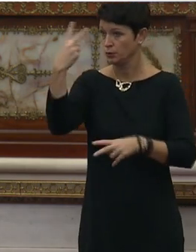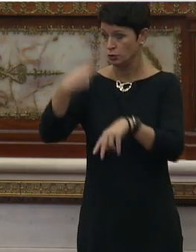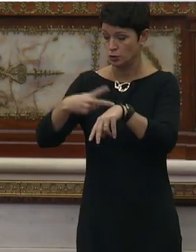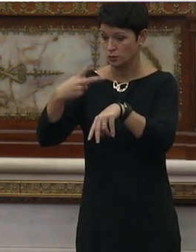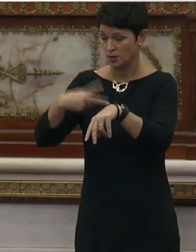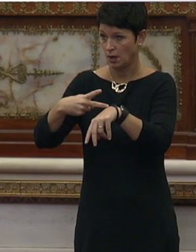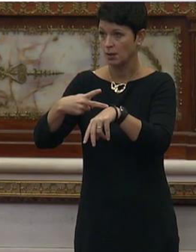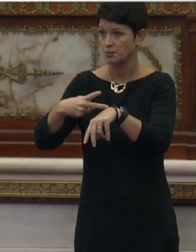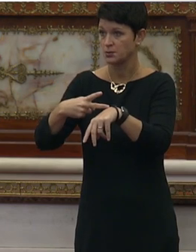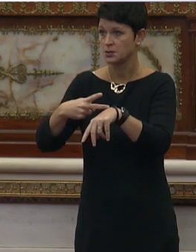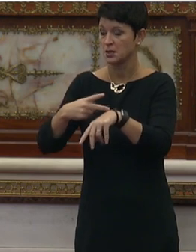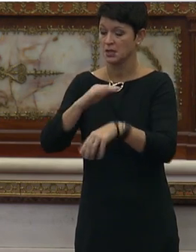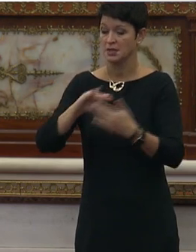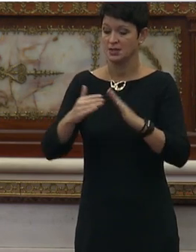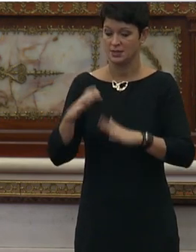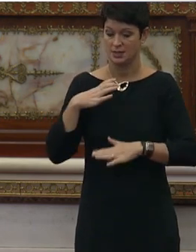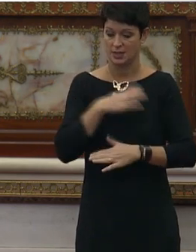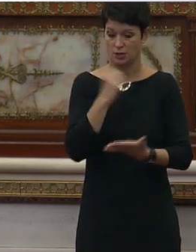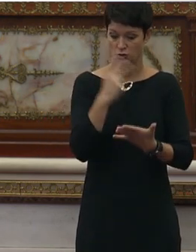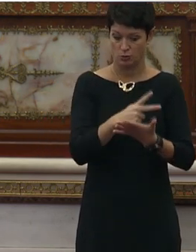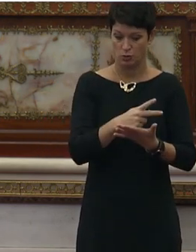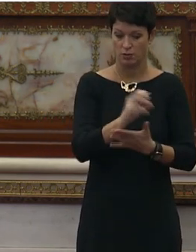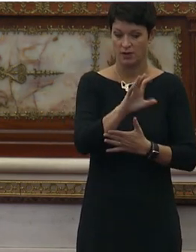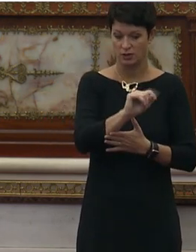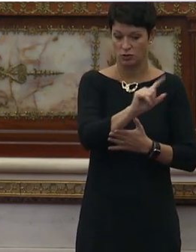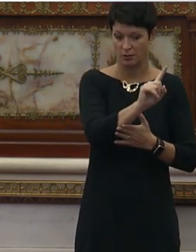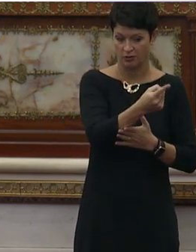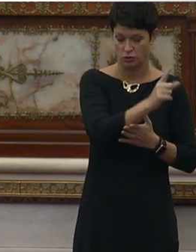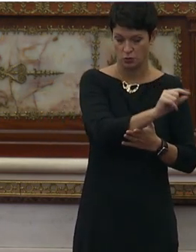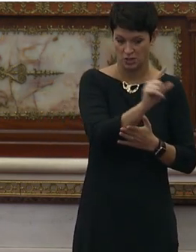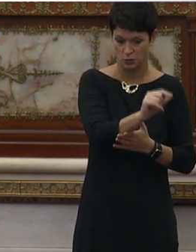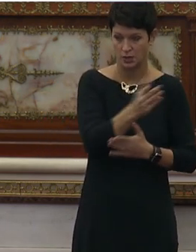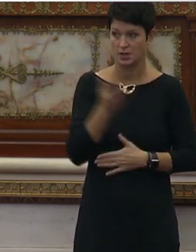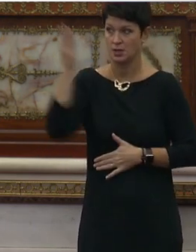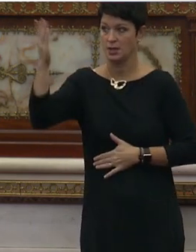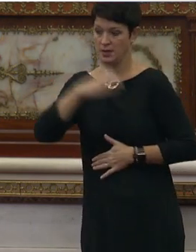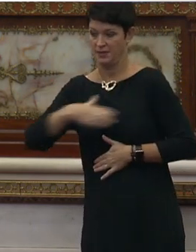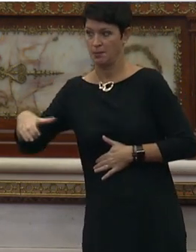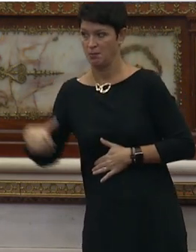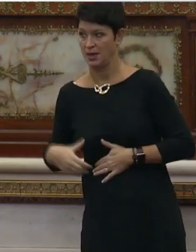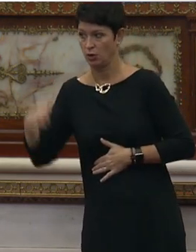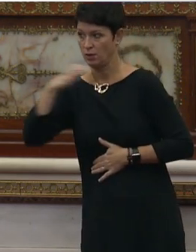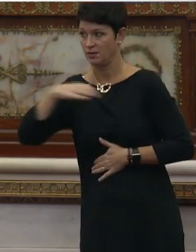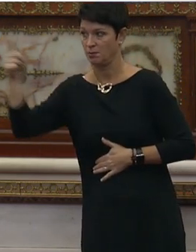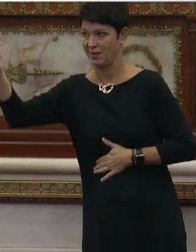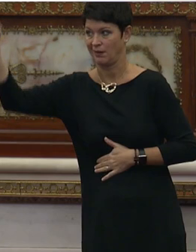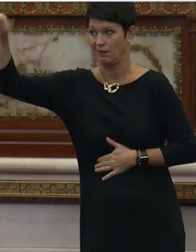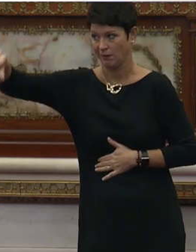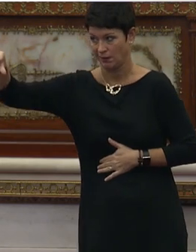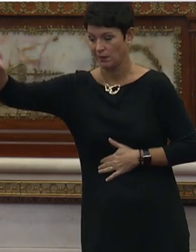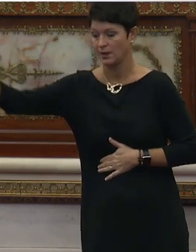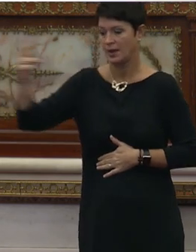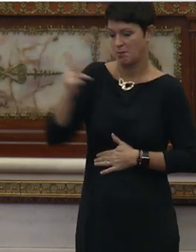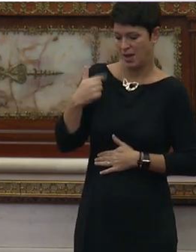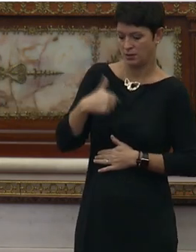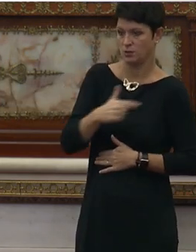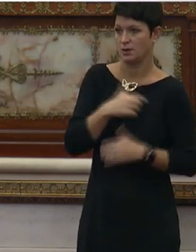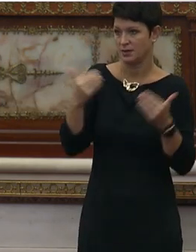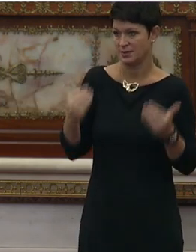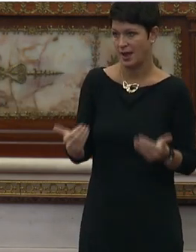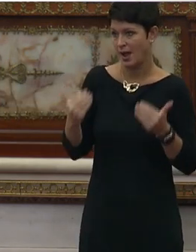duly approved by City Council on October 1st, 2020, and was returned to Council by the Mayor as disapproved at the session of Council